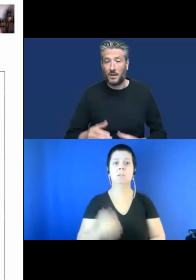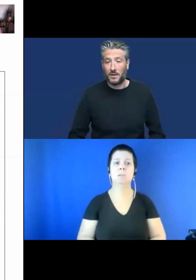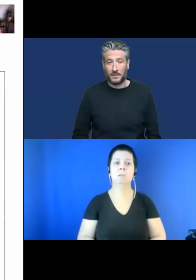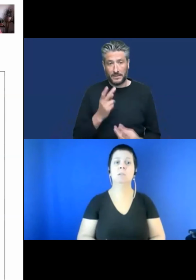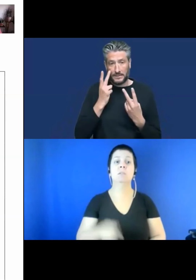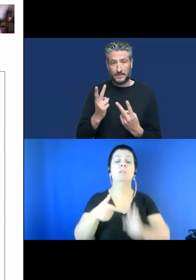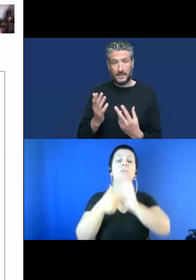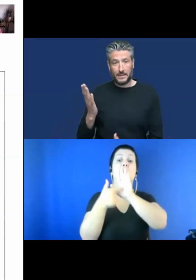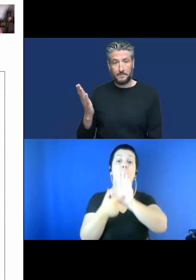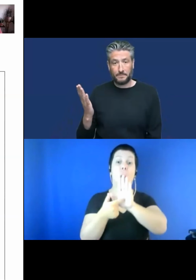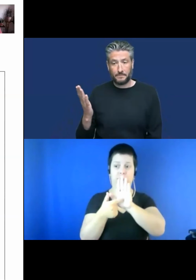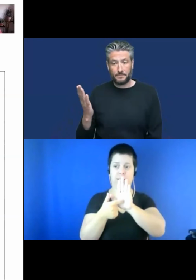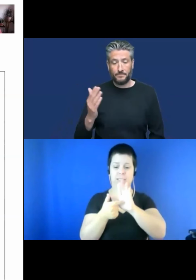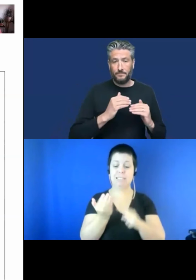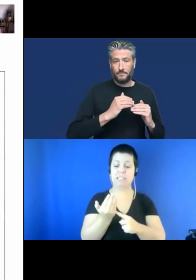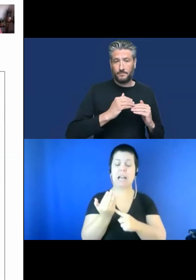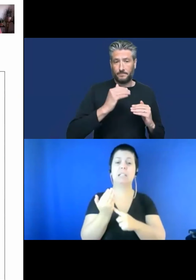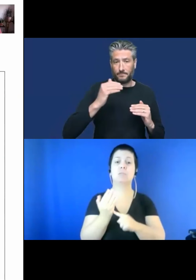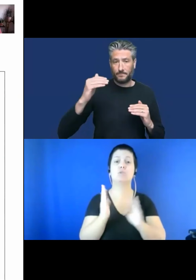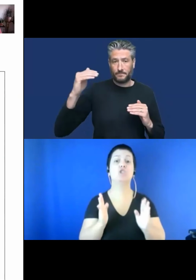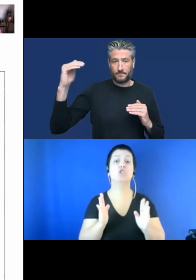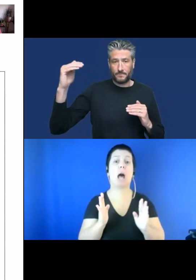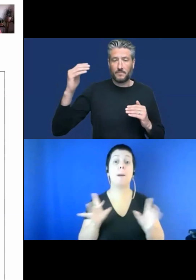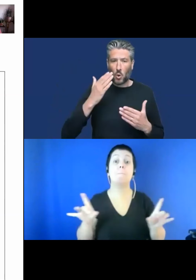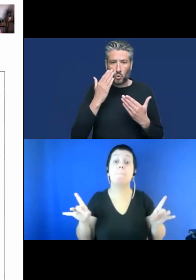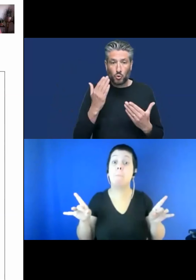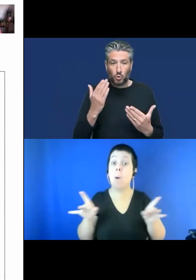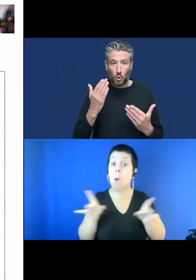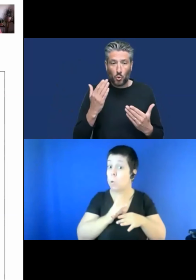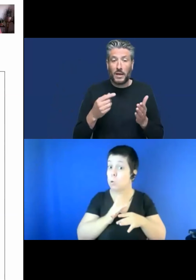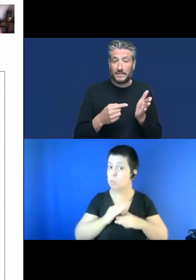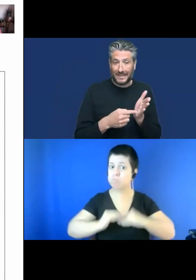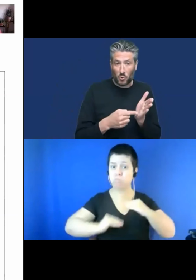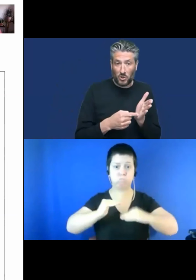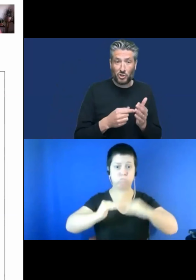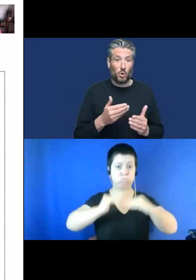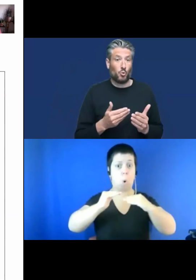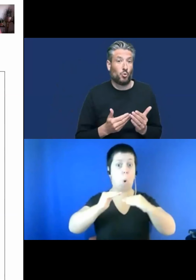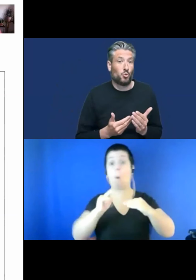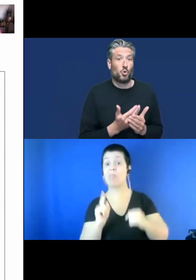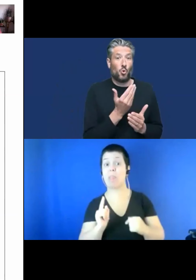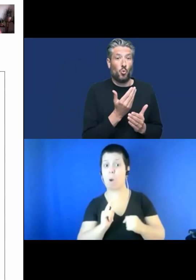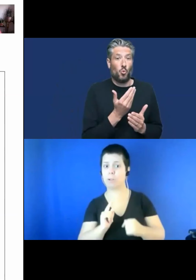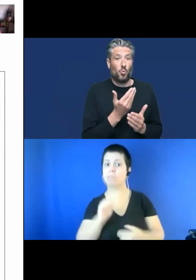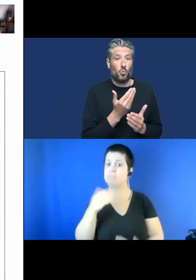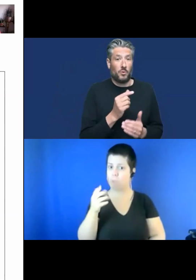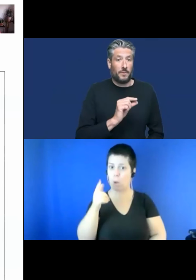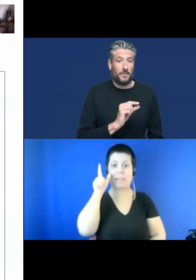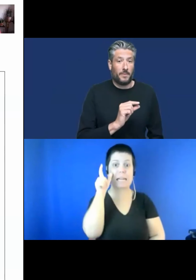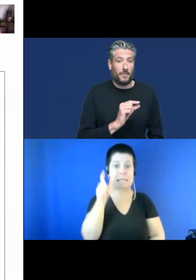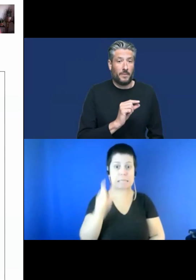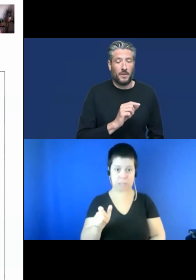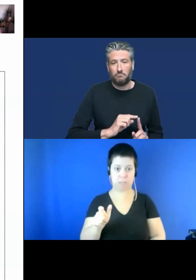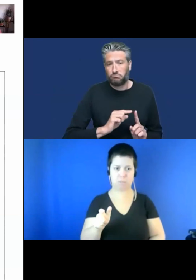on the technical maturity of the development of an assistive technology. Now, what is very interesting about this is that the